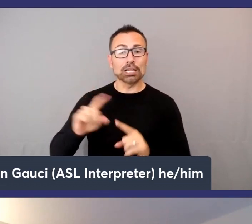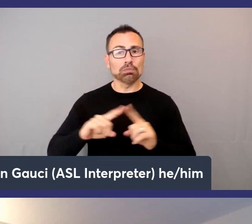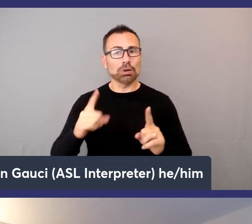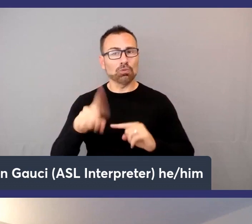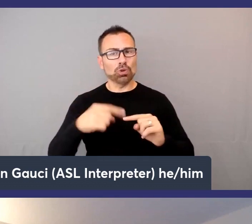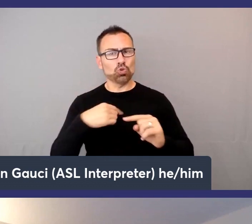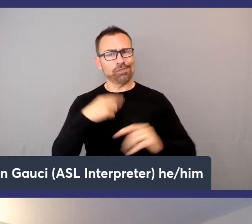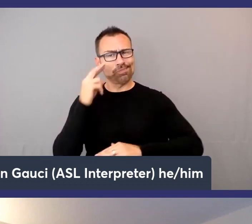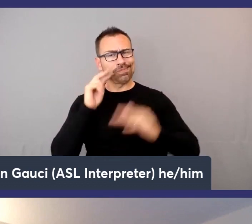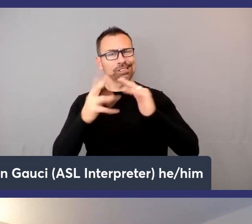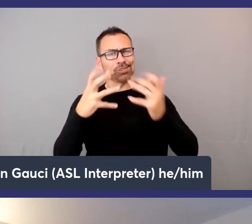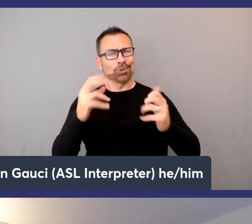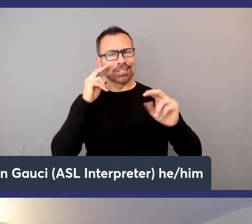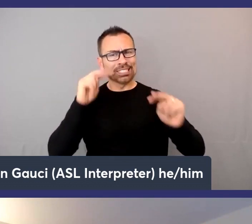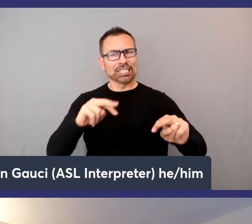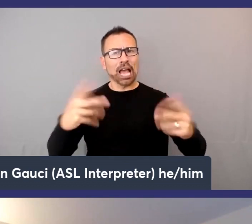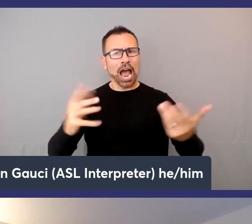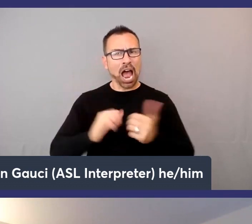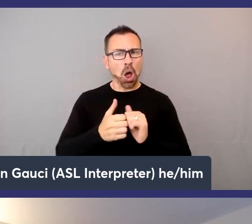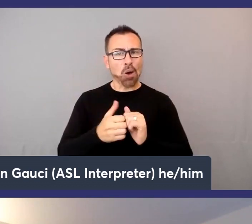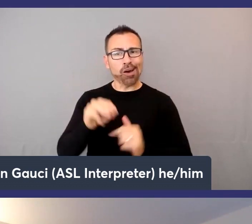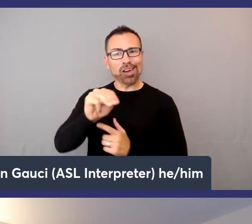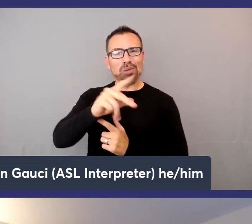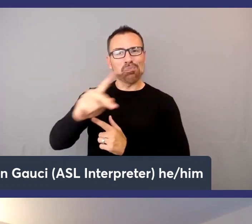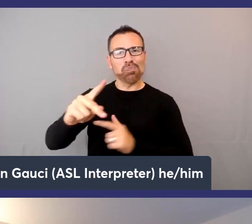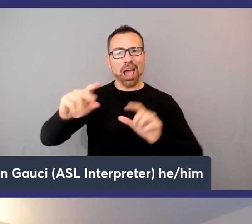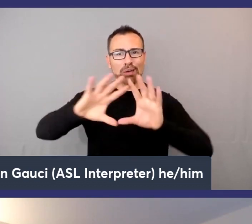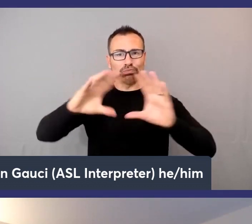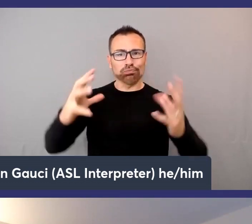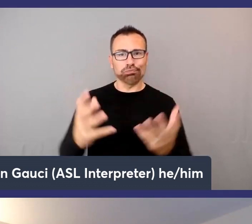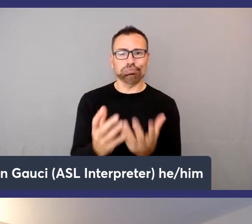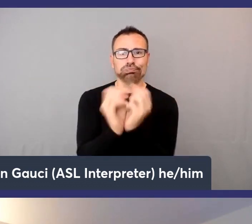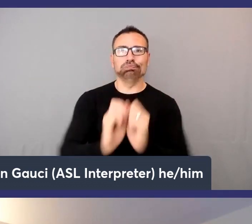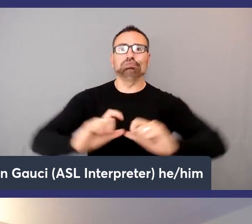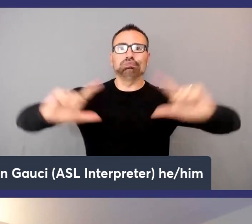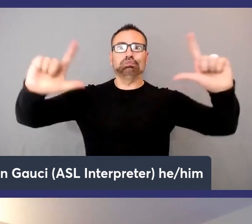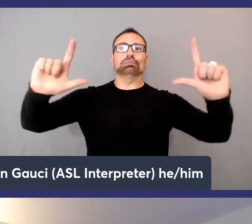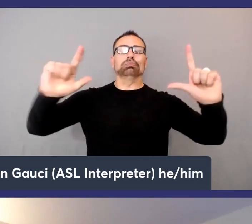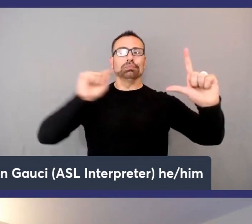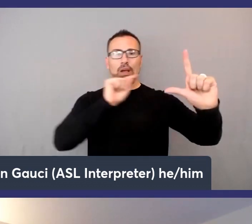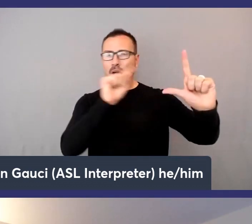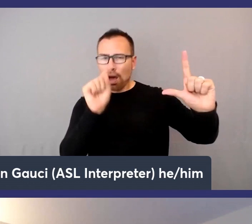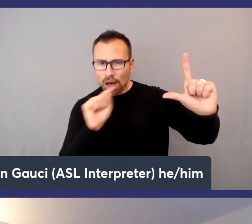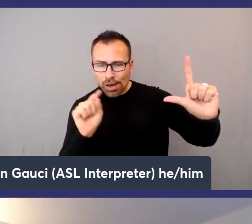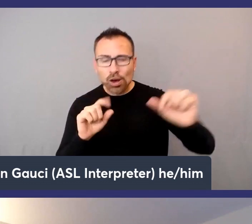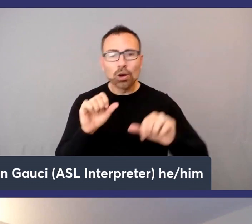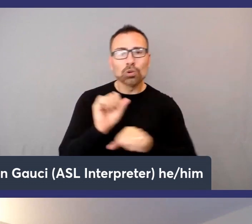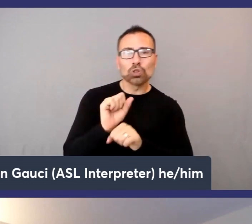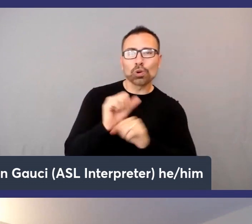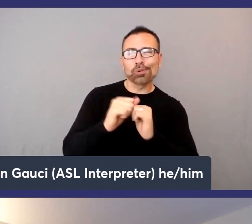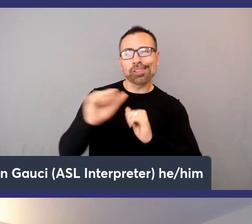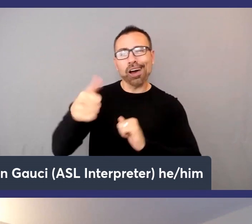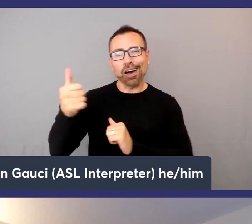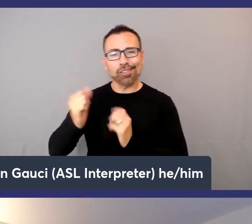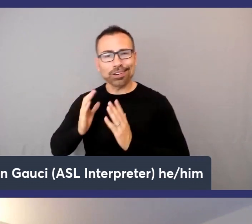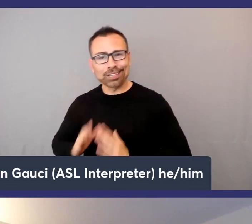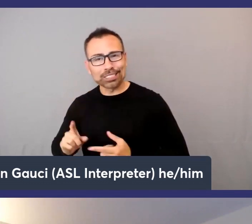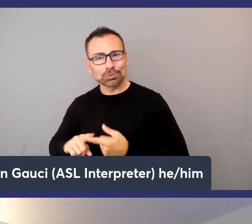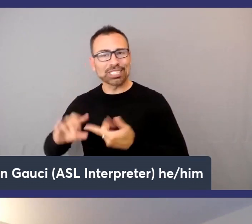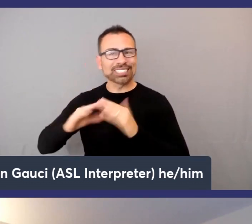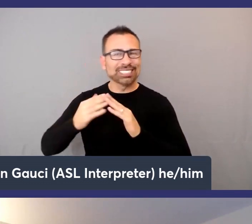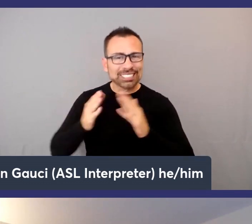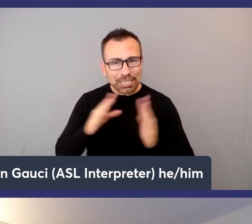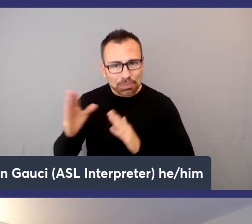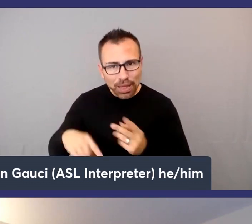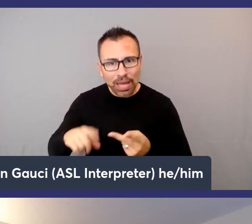map, and especially as you're working with other stakeholders like city planners or retailers or operations leaders or insurance companies. It's